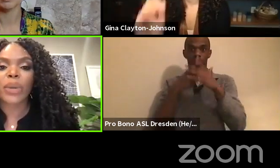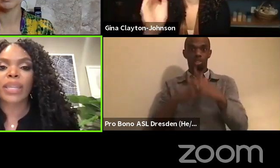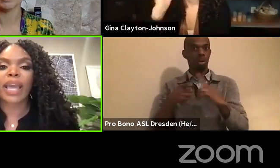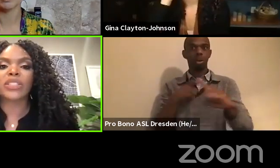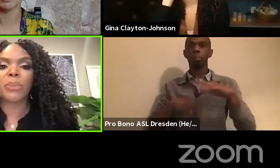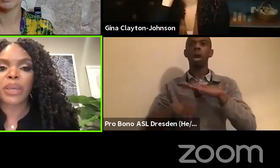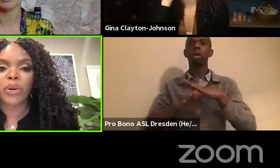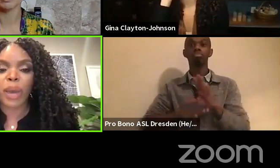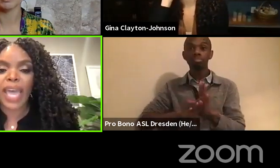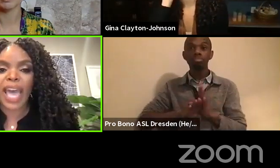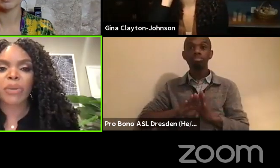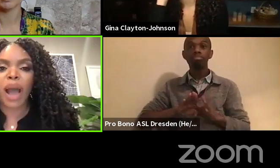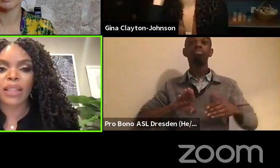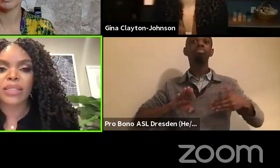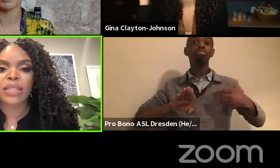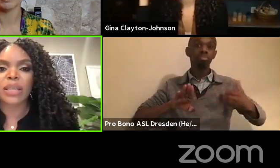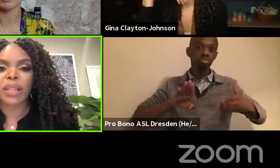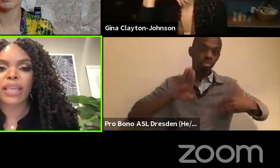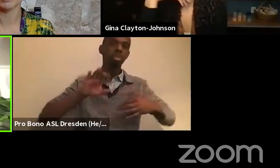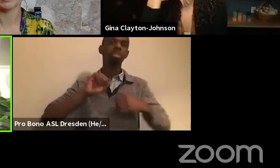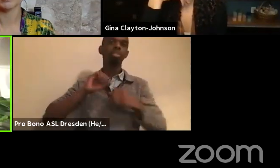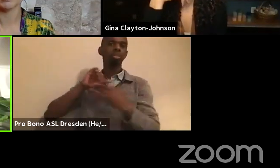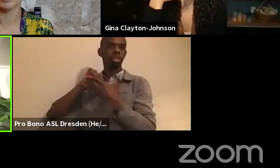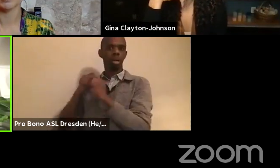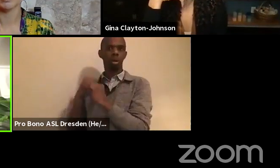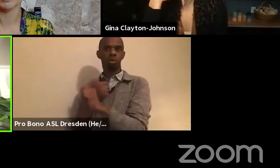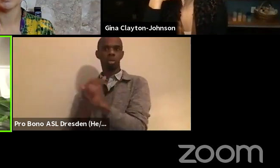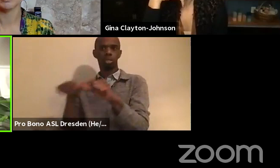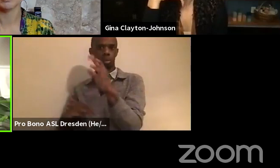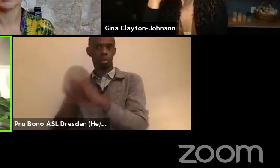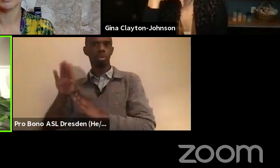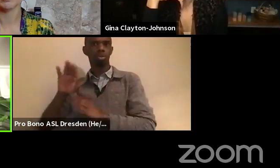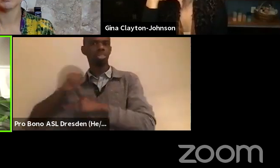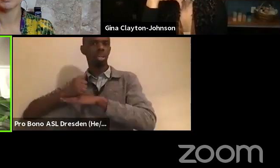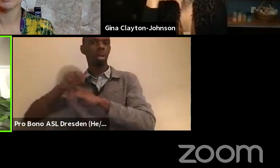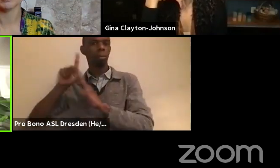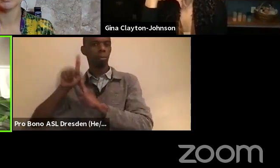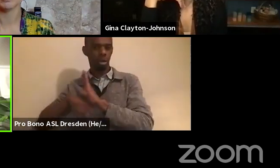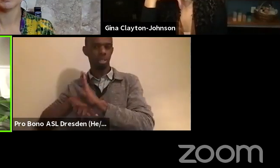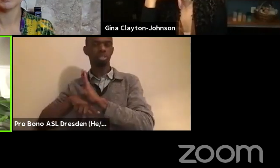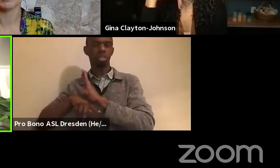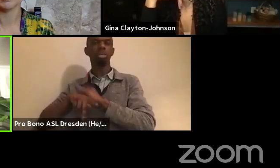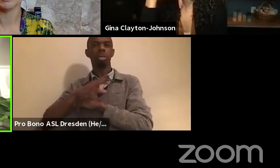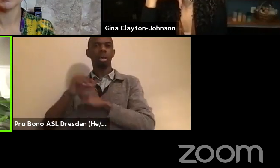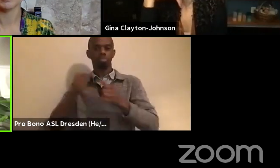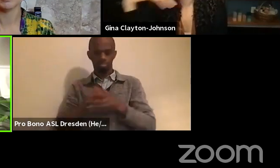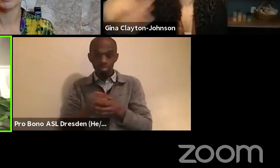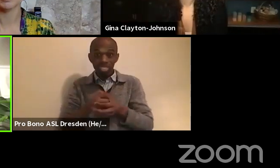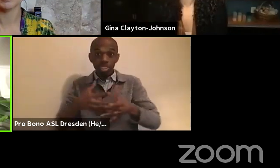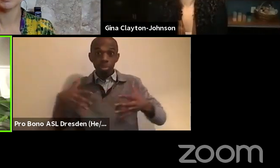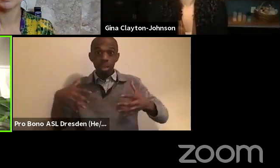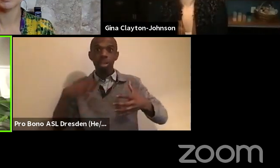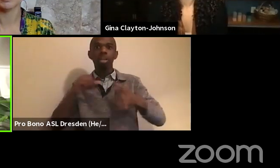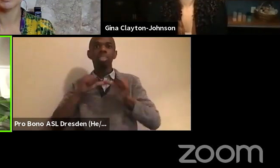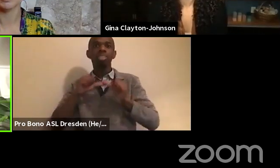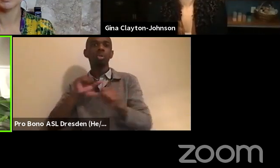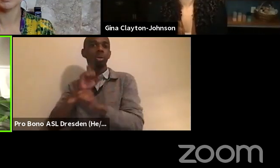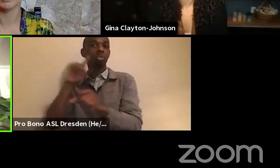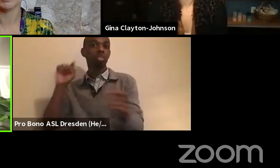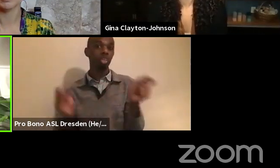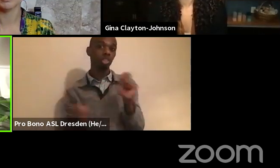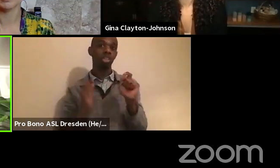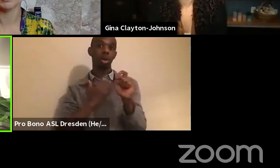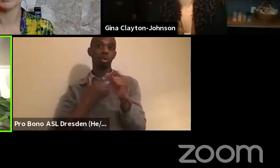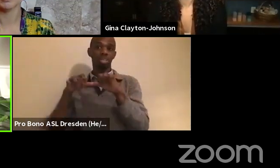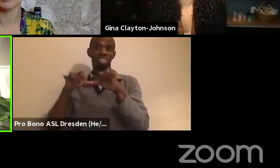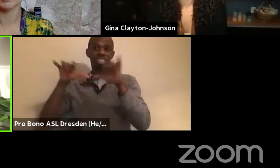That's how we can actually build by having policies in place that we can in turn, expand and continue the work of changing the system because that's